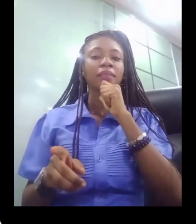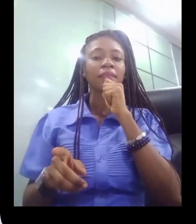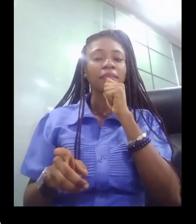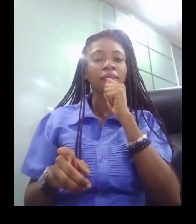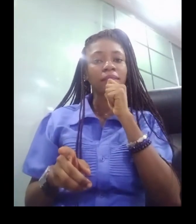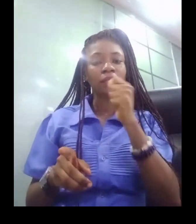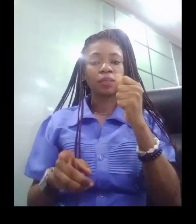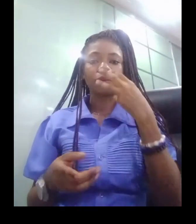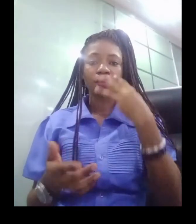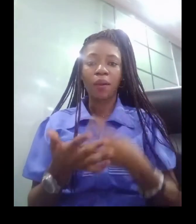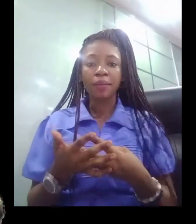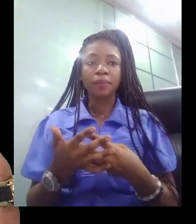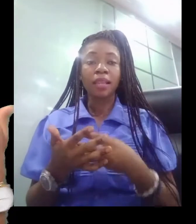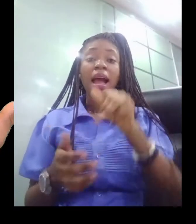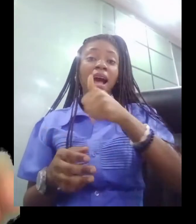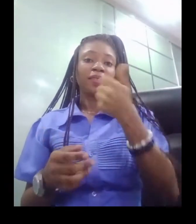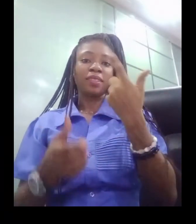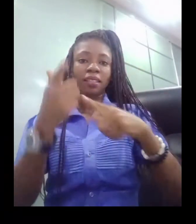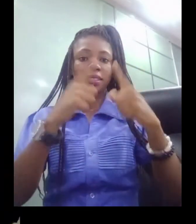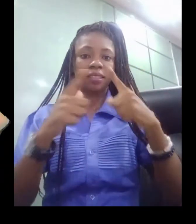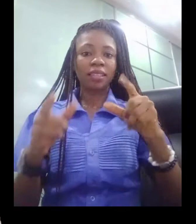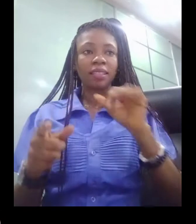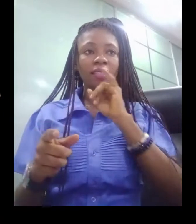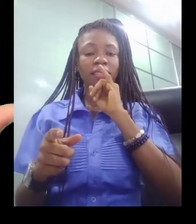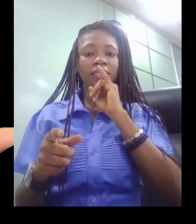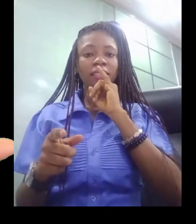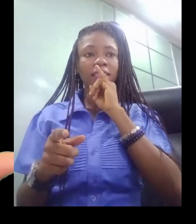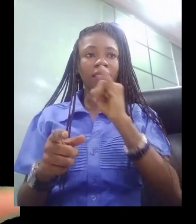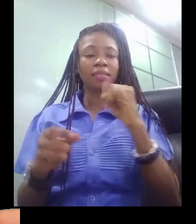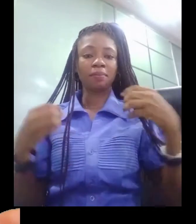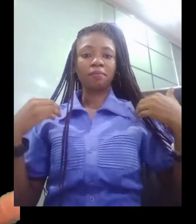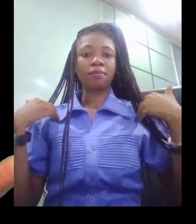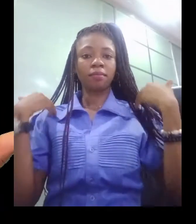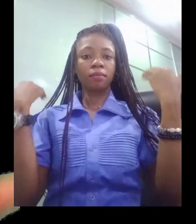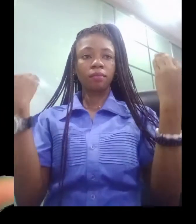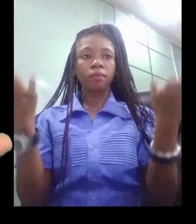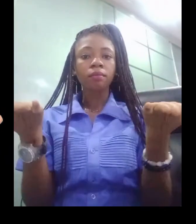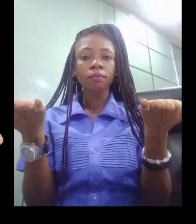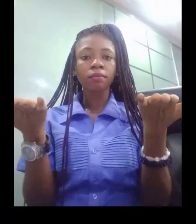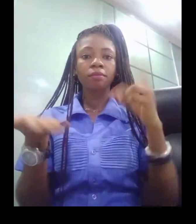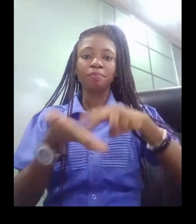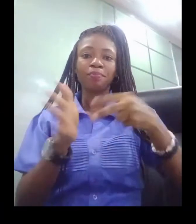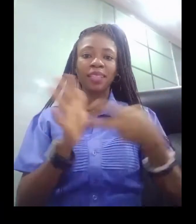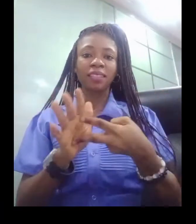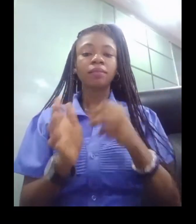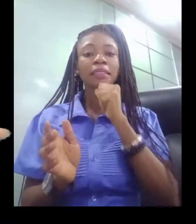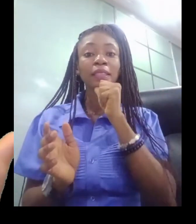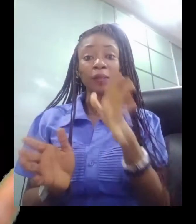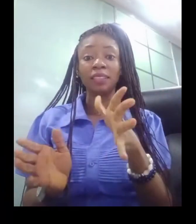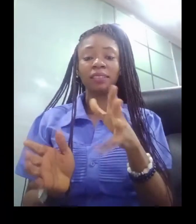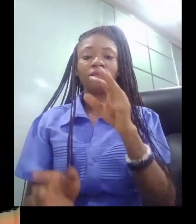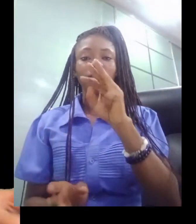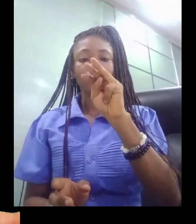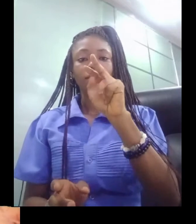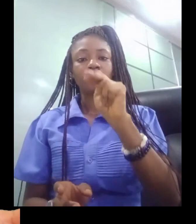I isolated is a sign for nothing, and I said this is a gestural sign because